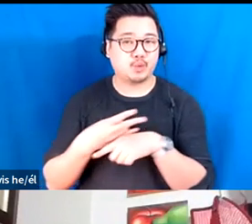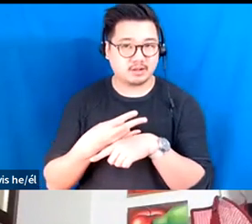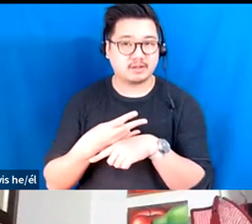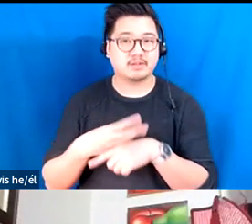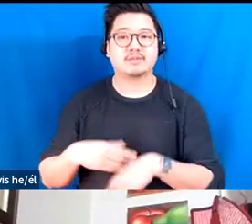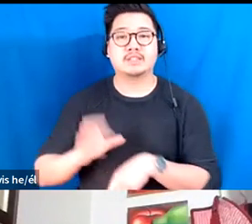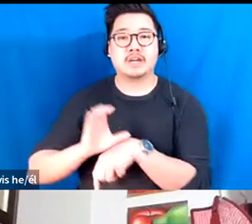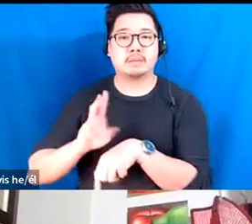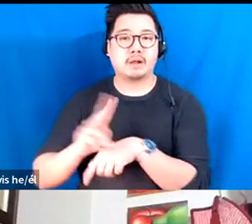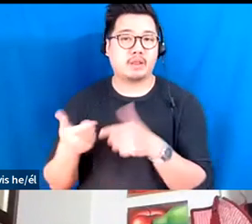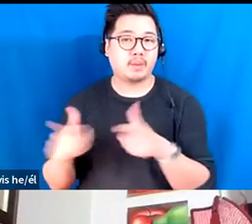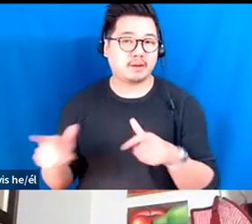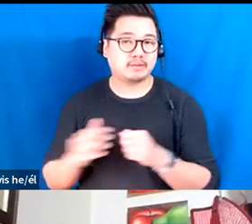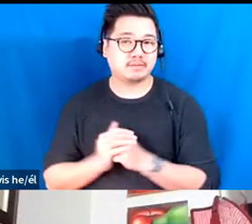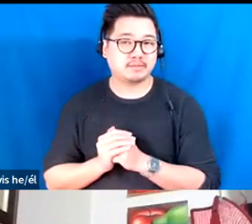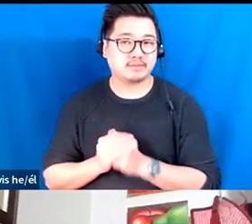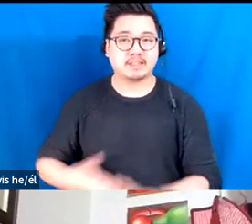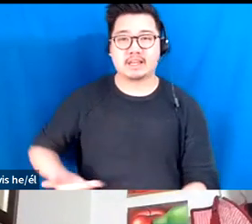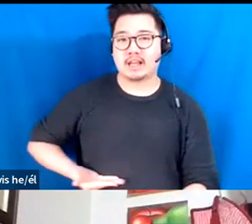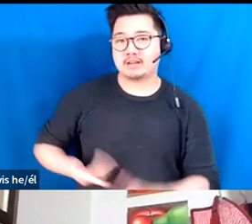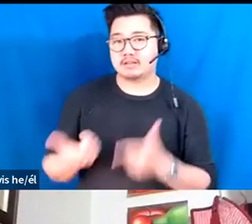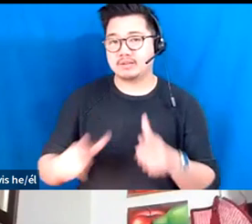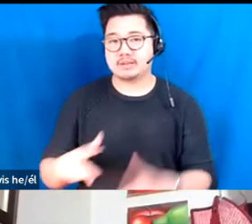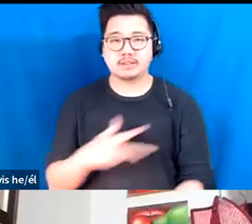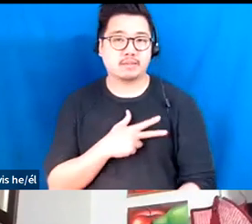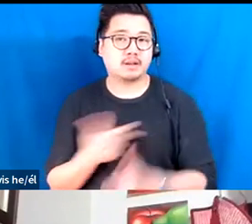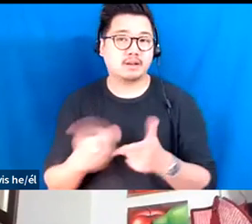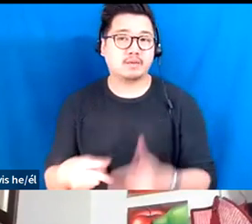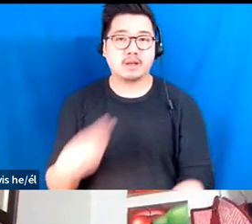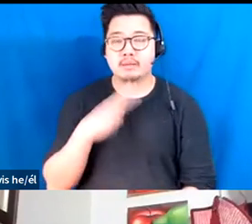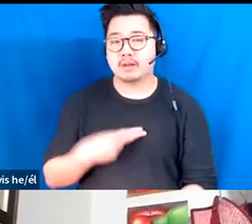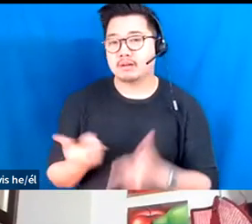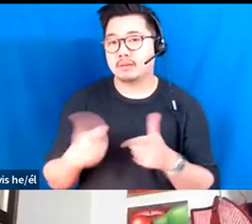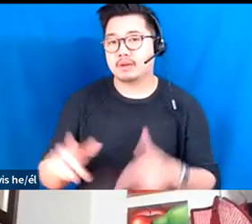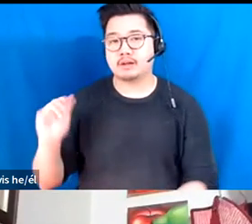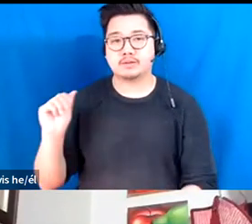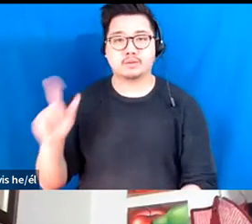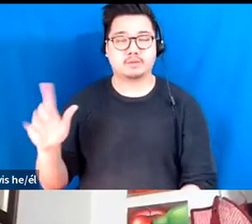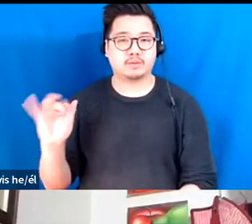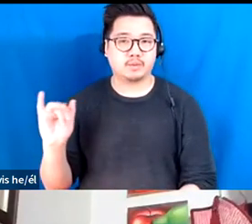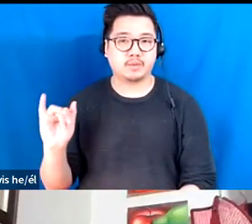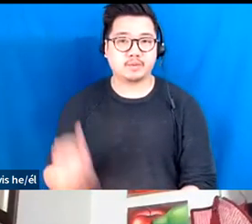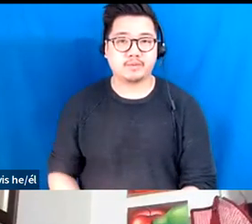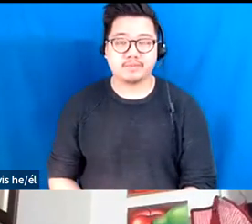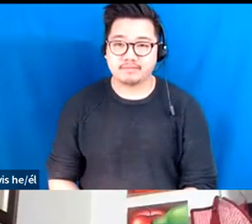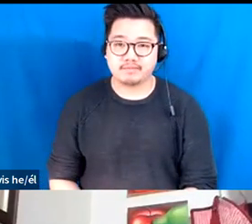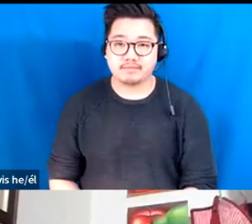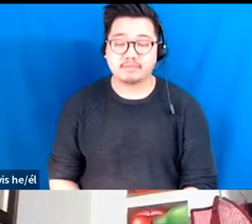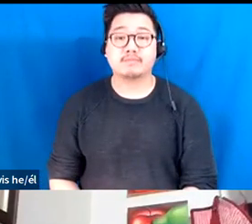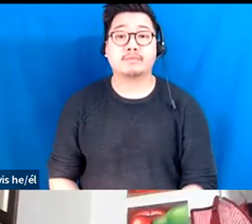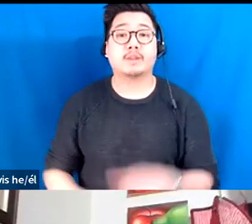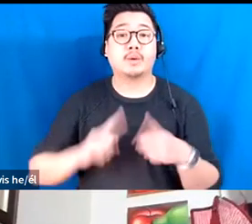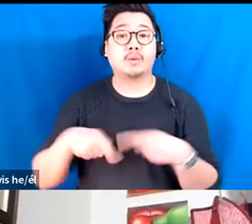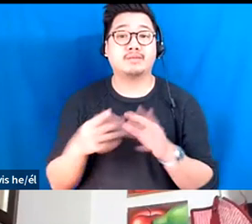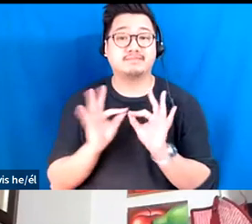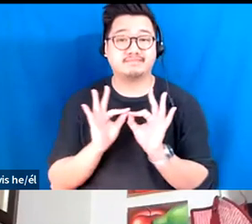cabardiano cantonese mandarin vietnamese and american sign language after the interpreters